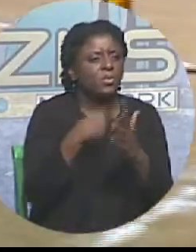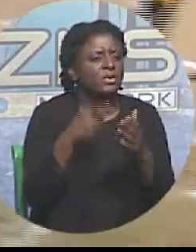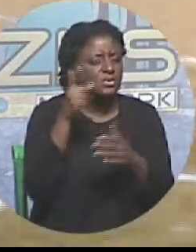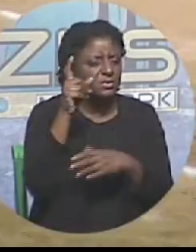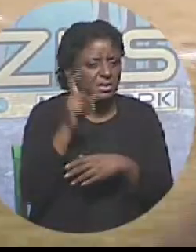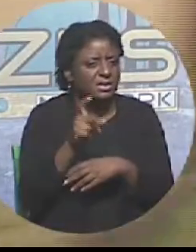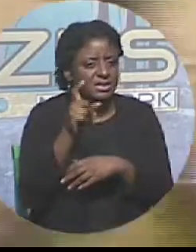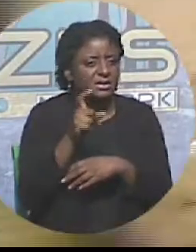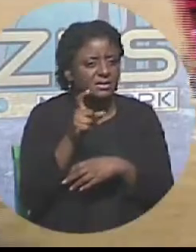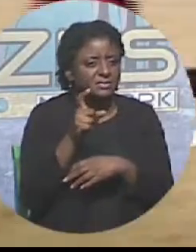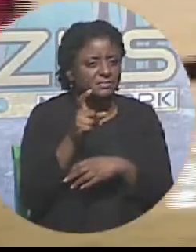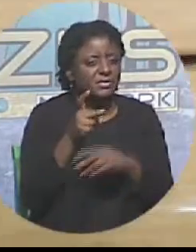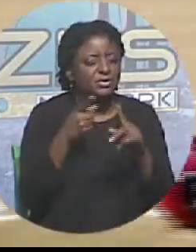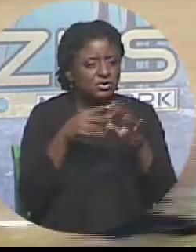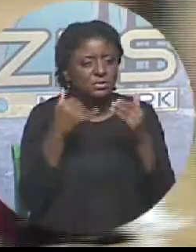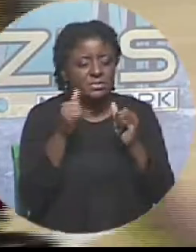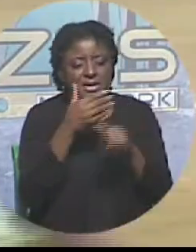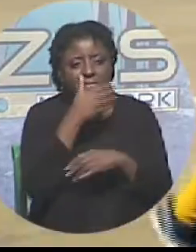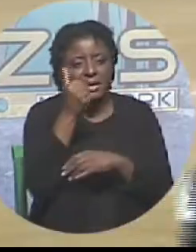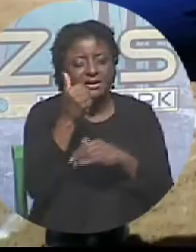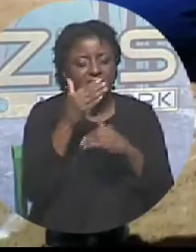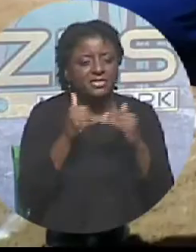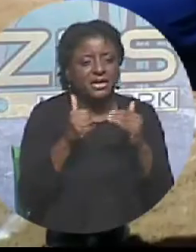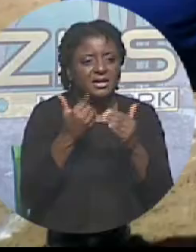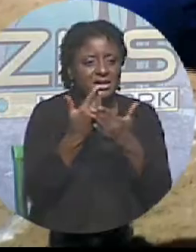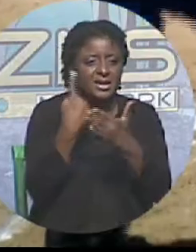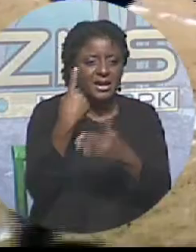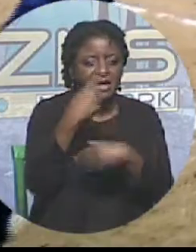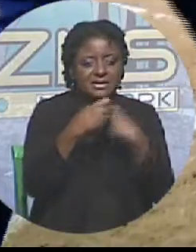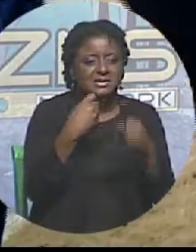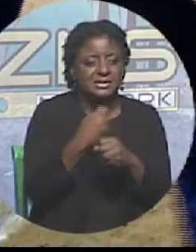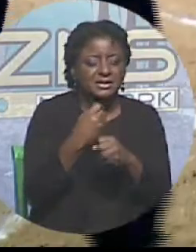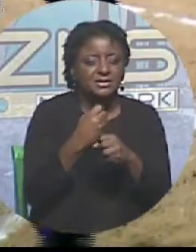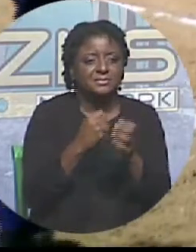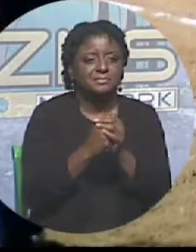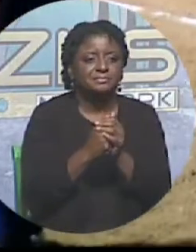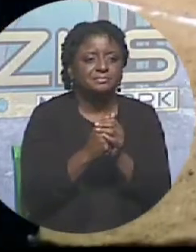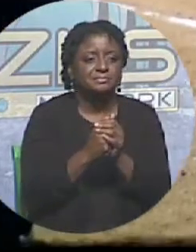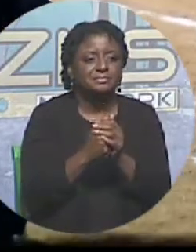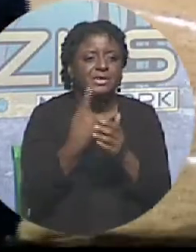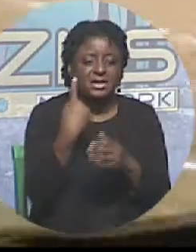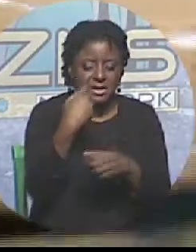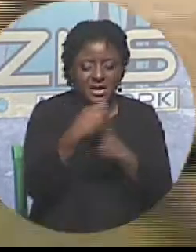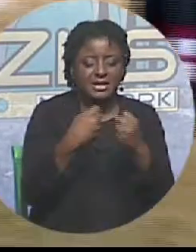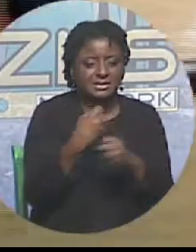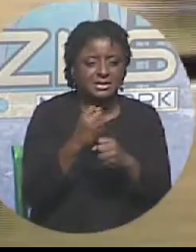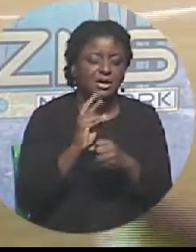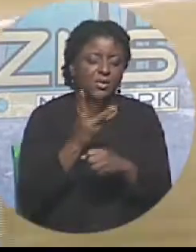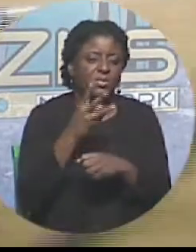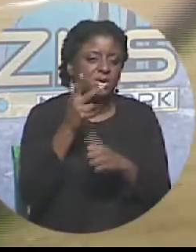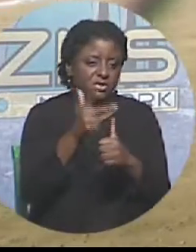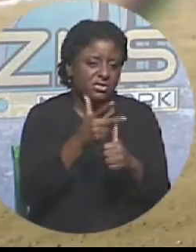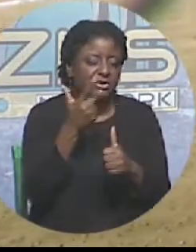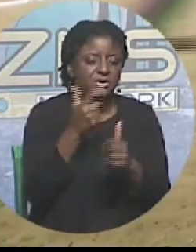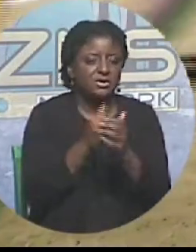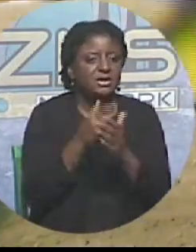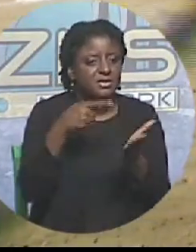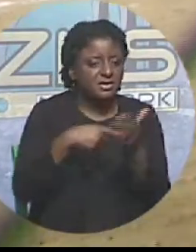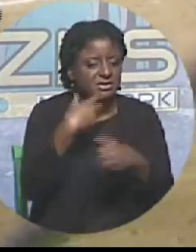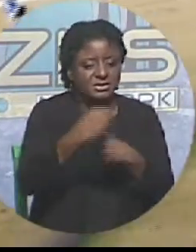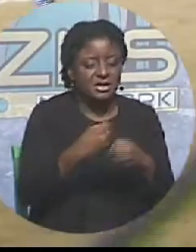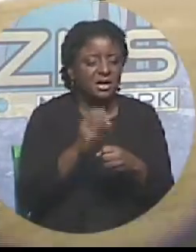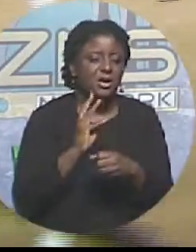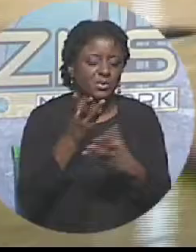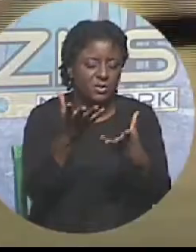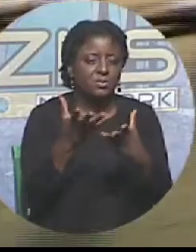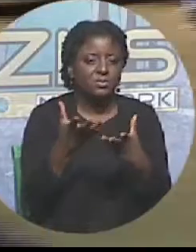guys to play much better than you did last year and get in that final round? Well, last year we came third. This year we're going for first place